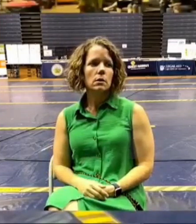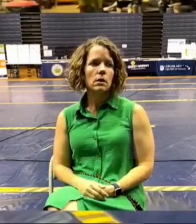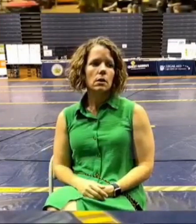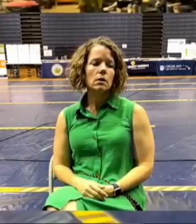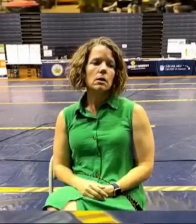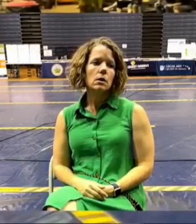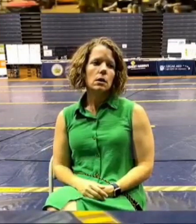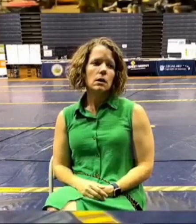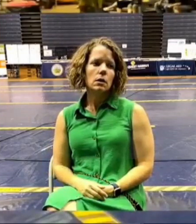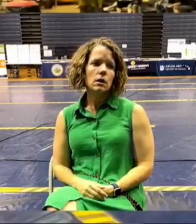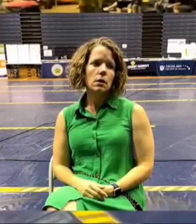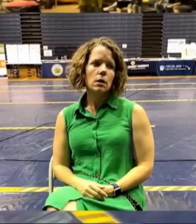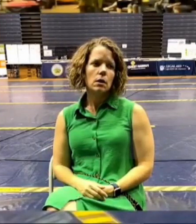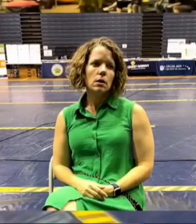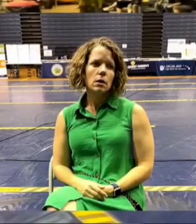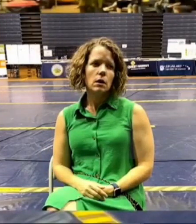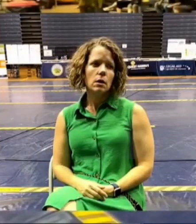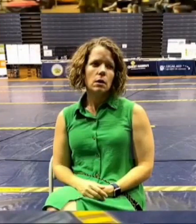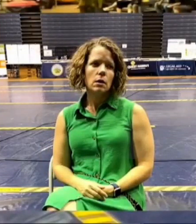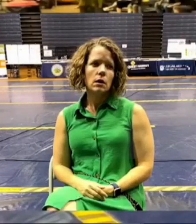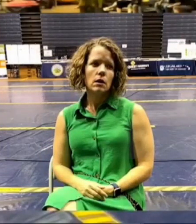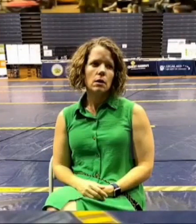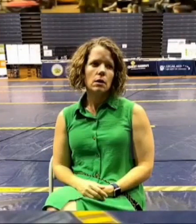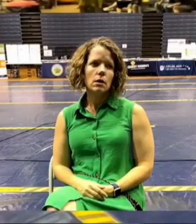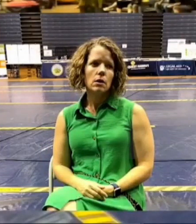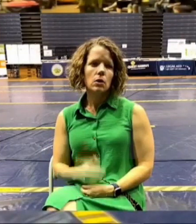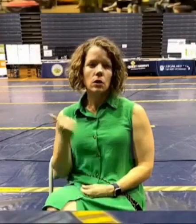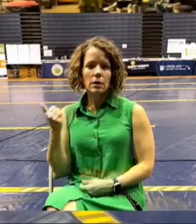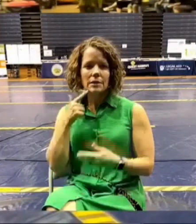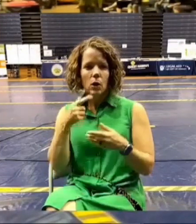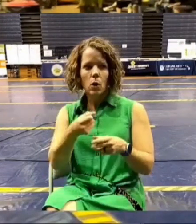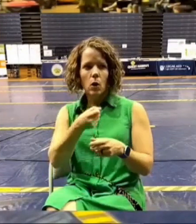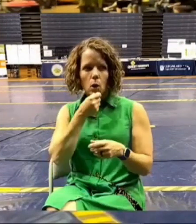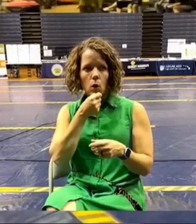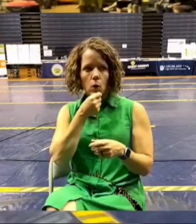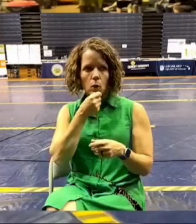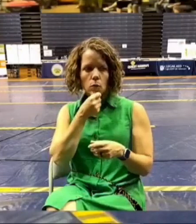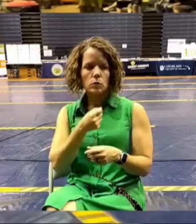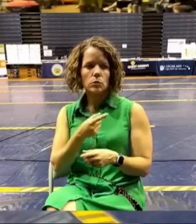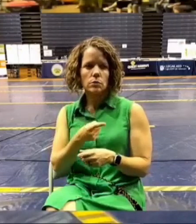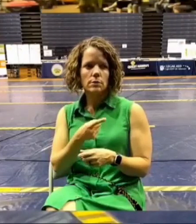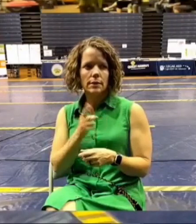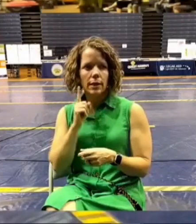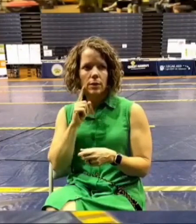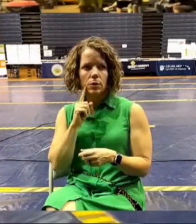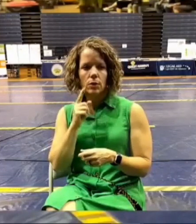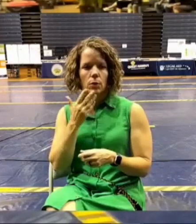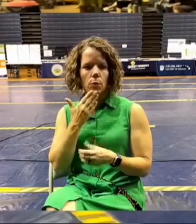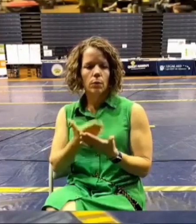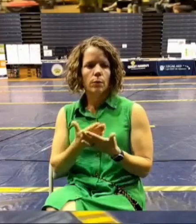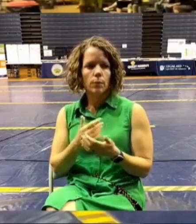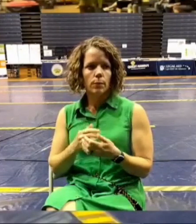question? Hello? Okay. Hi. Thank you, Mayor, and everybody who take the time to.